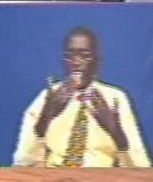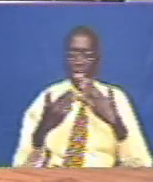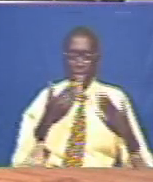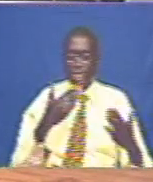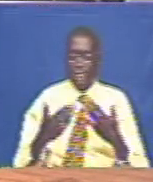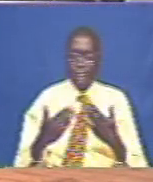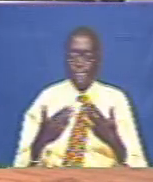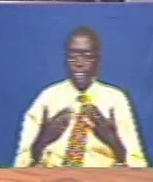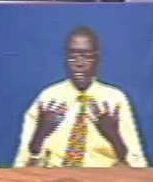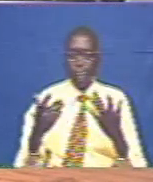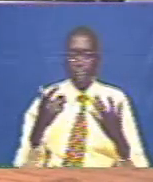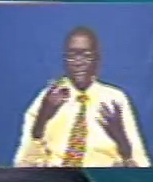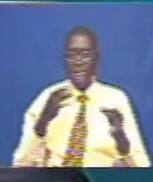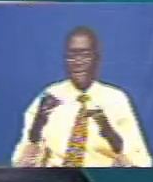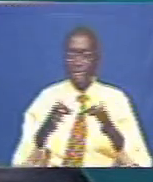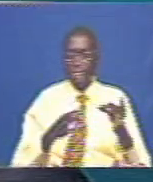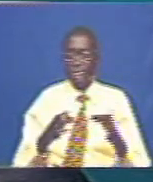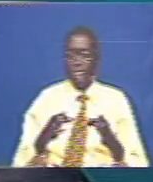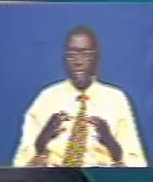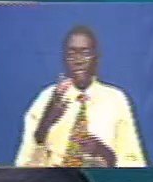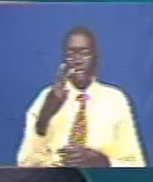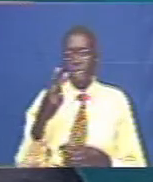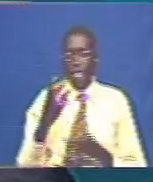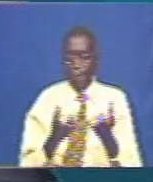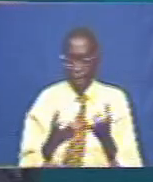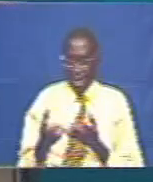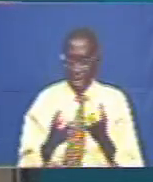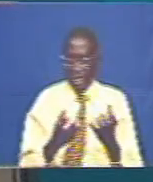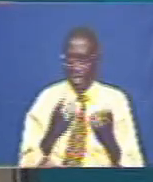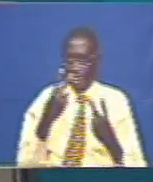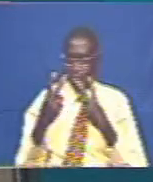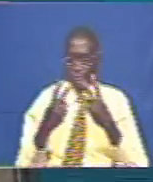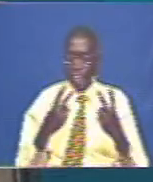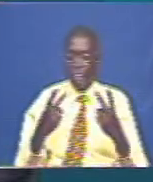Thank you so very much indeed for your insight. Mm-hmm. Thank you. And of course, you're watching Business Insight. We've been looking at